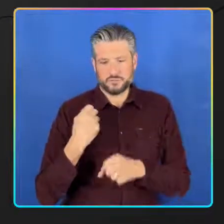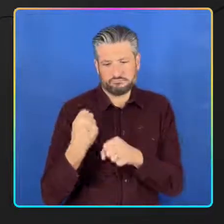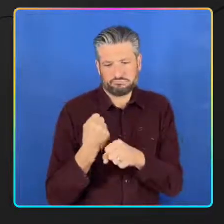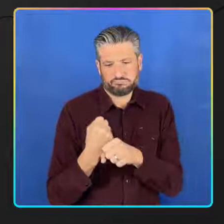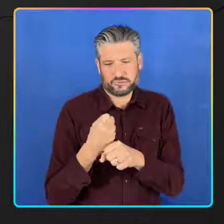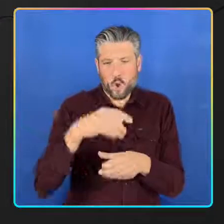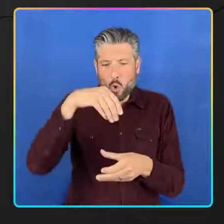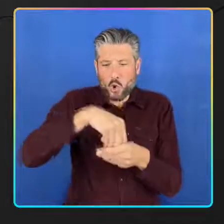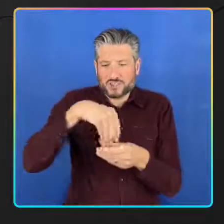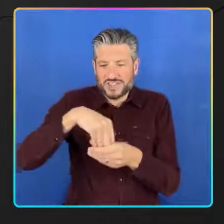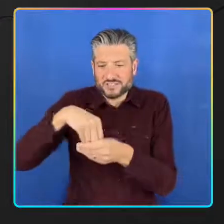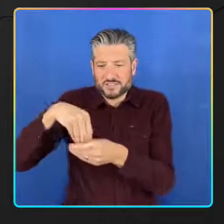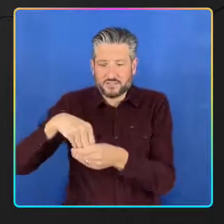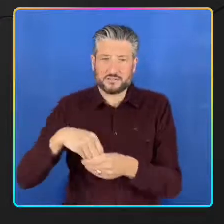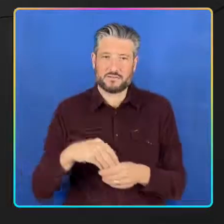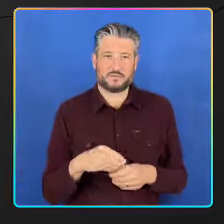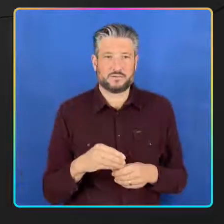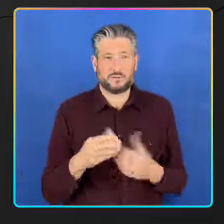MS Learn